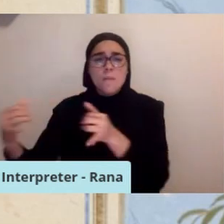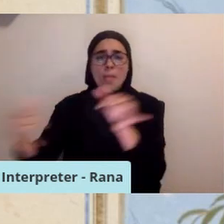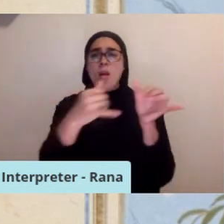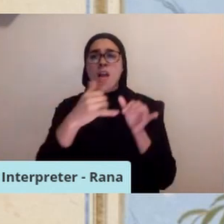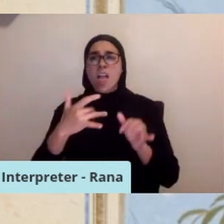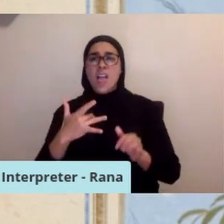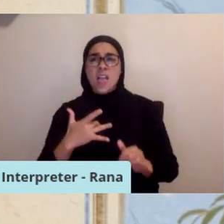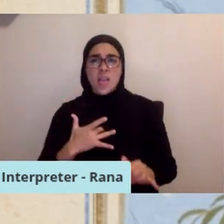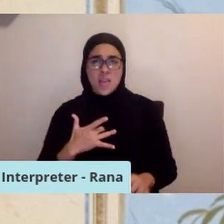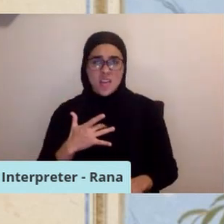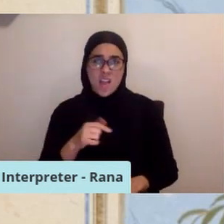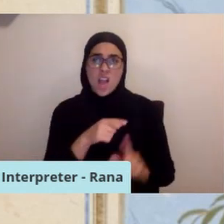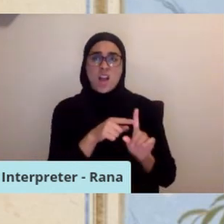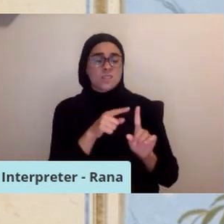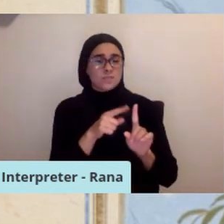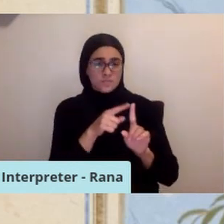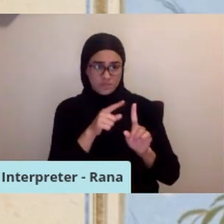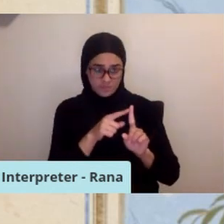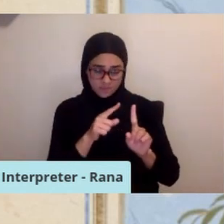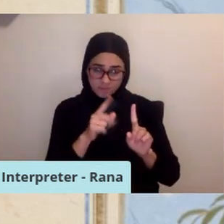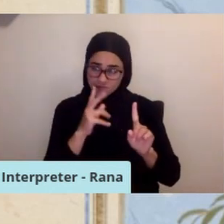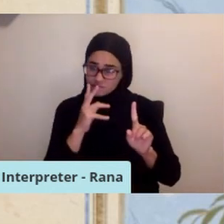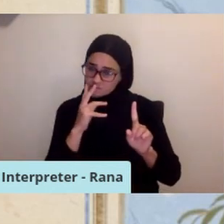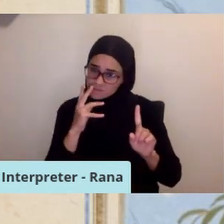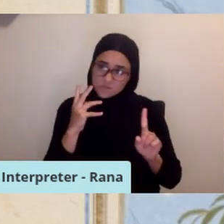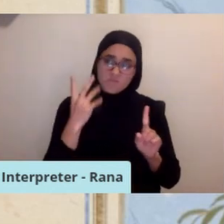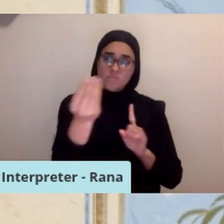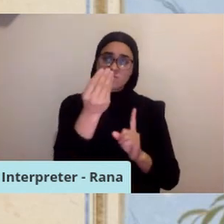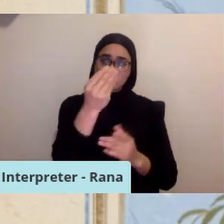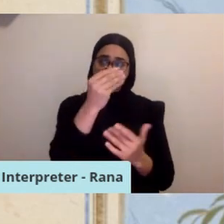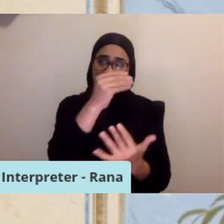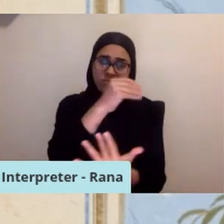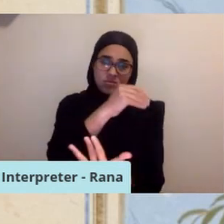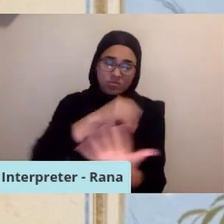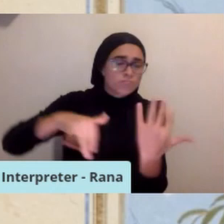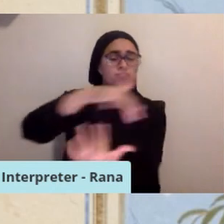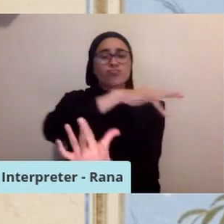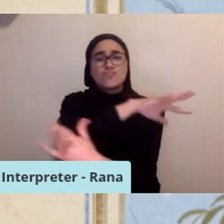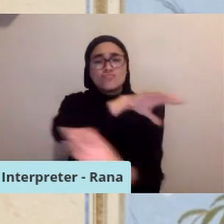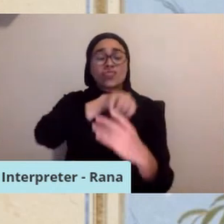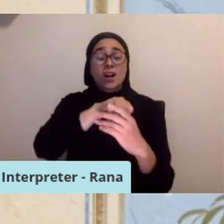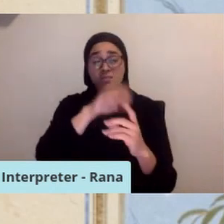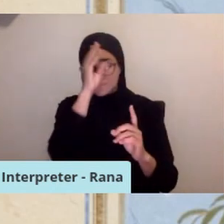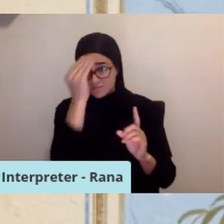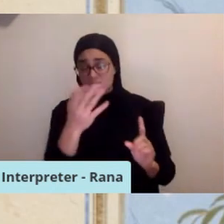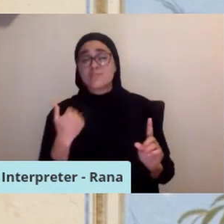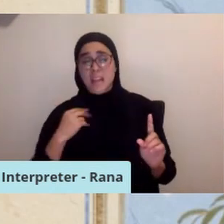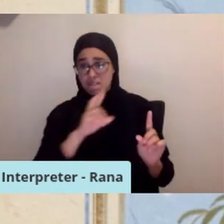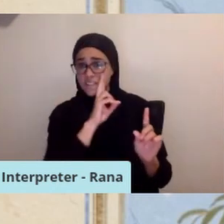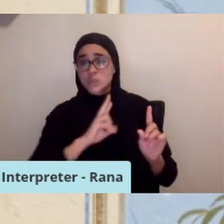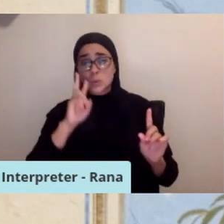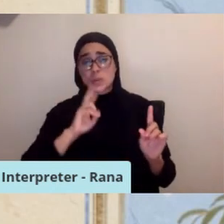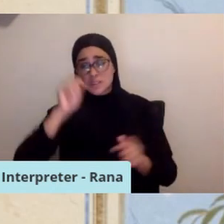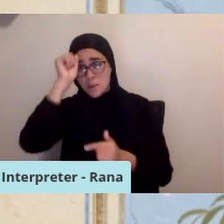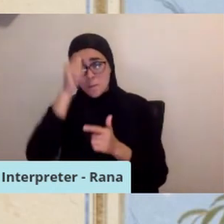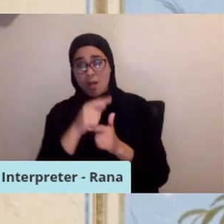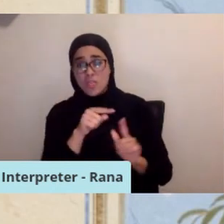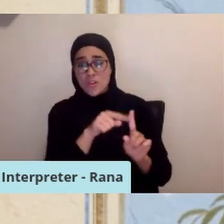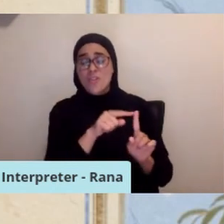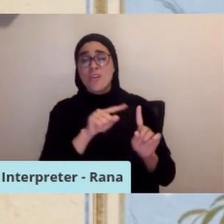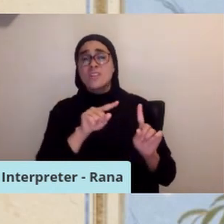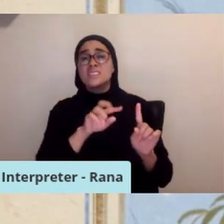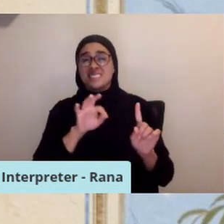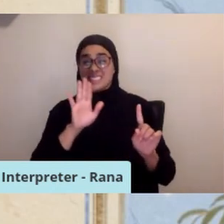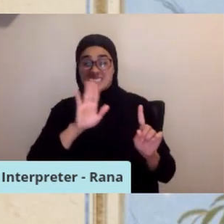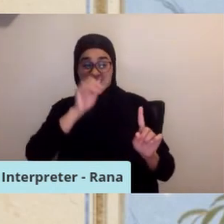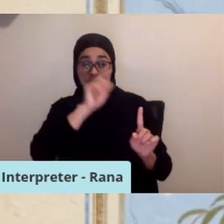things. He was really out there. And he also has a twin brother who was just the opposite in